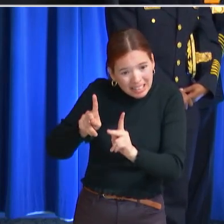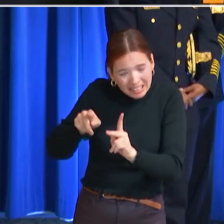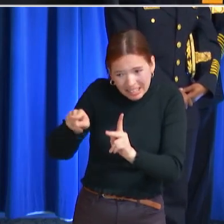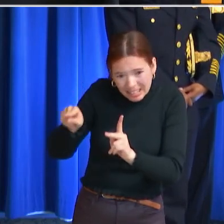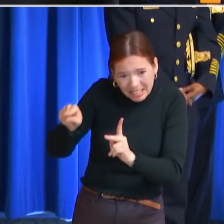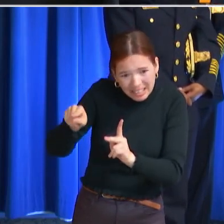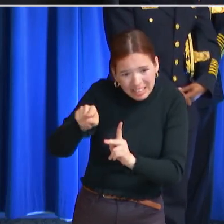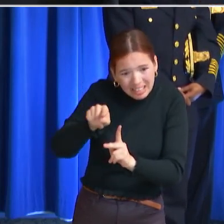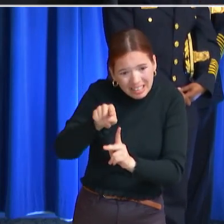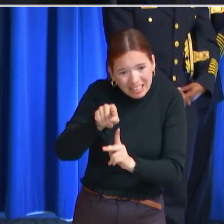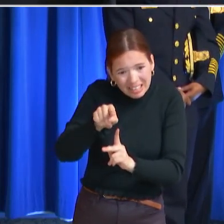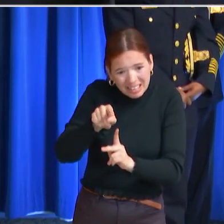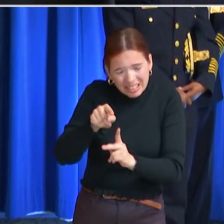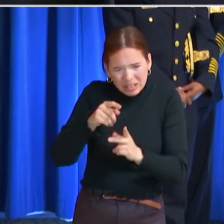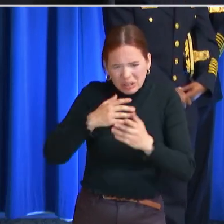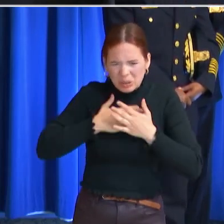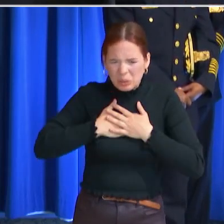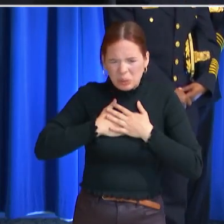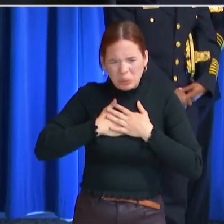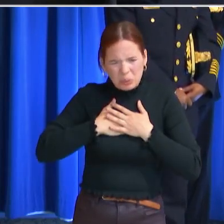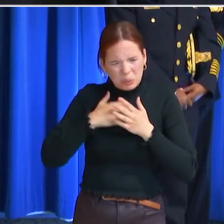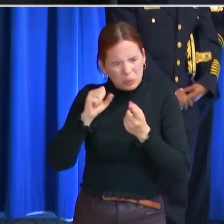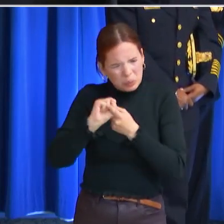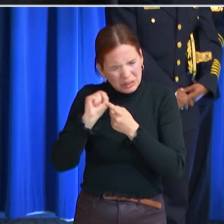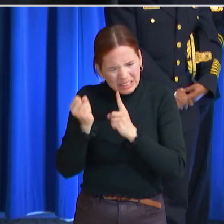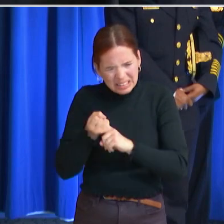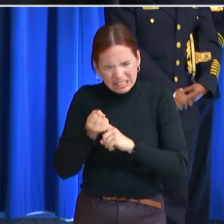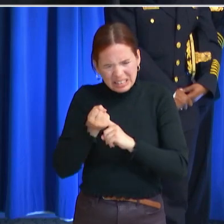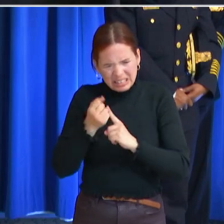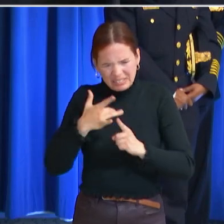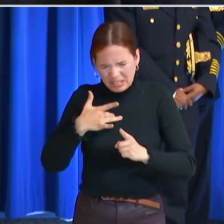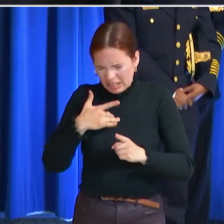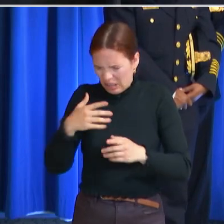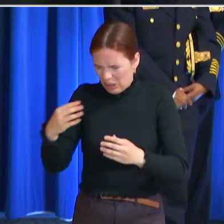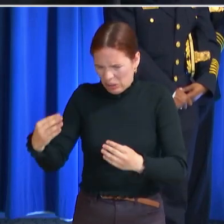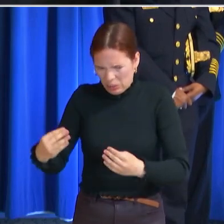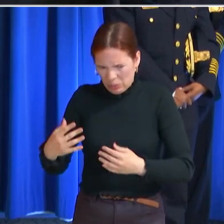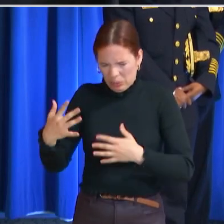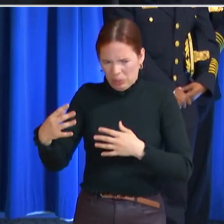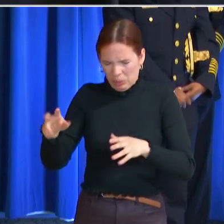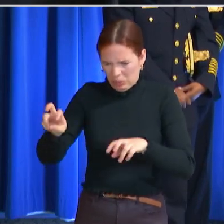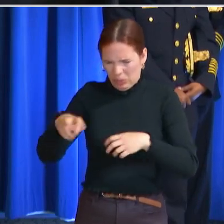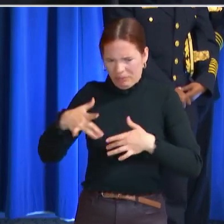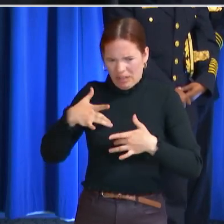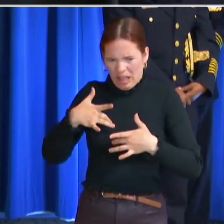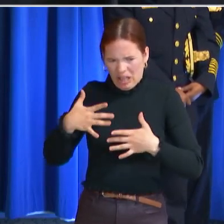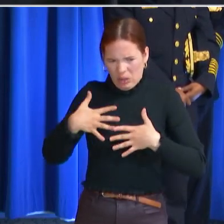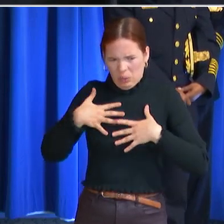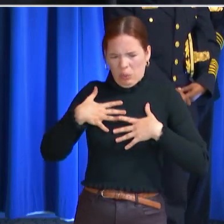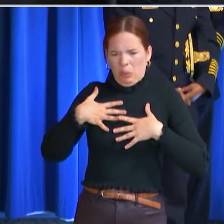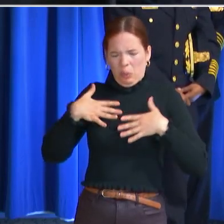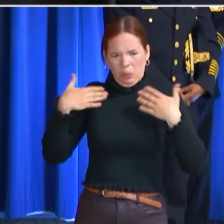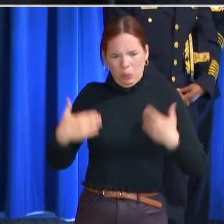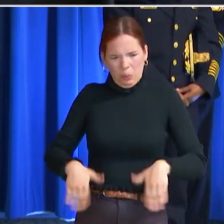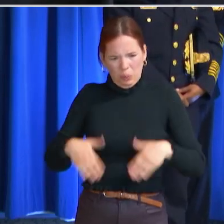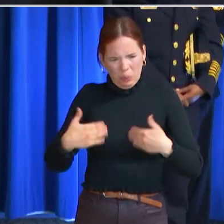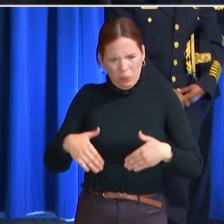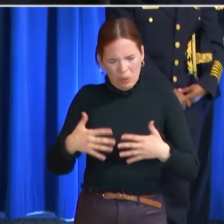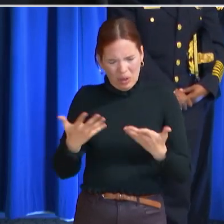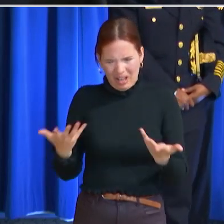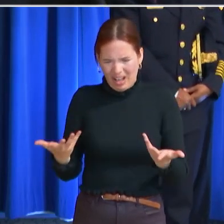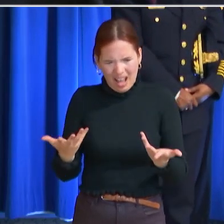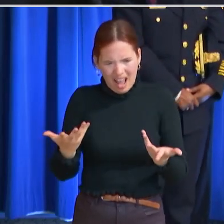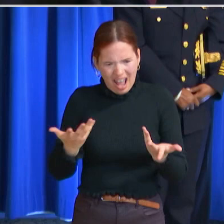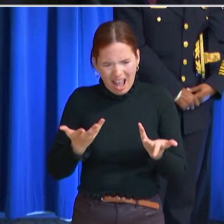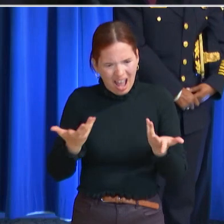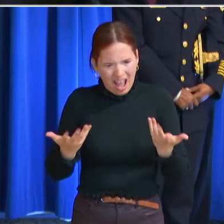now, in some of the situations that they find themselves involved in gun violence in our city, and how they will recklessly take the